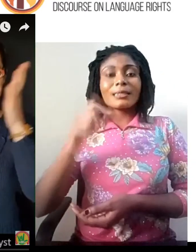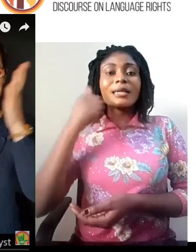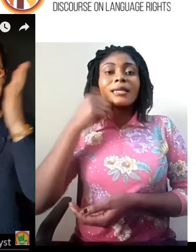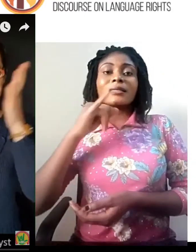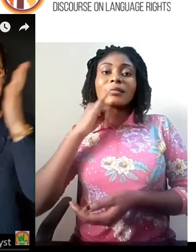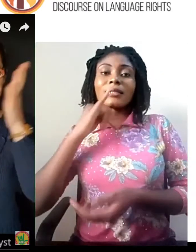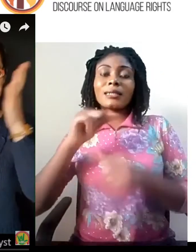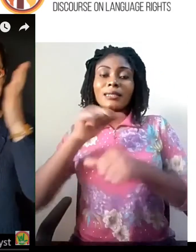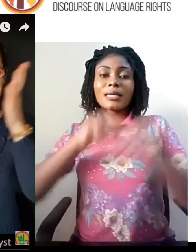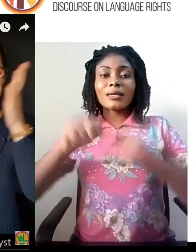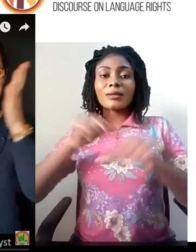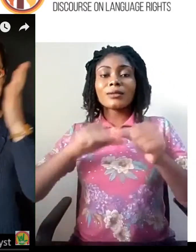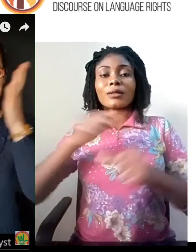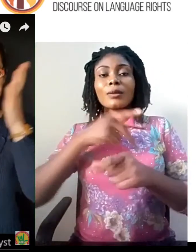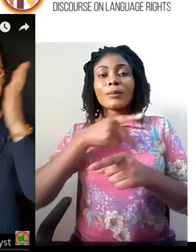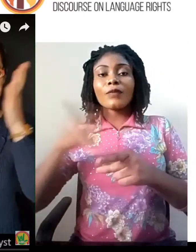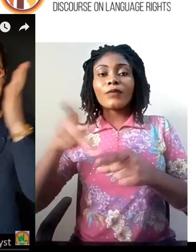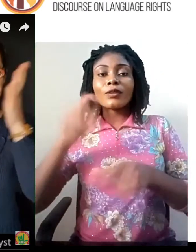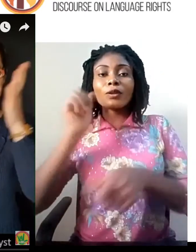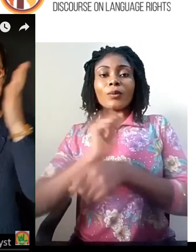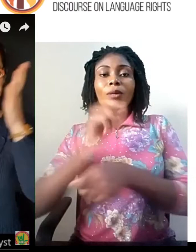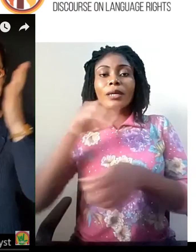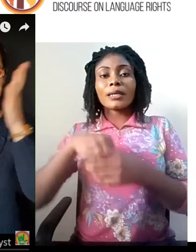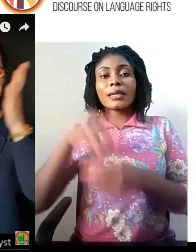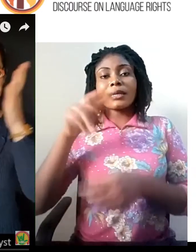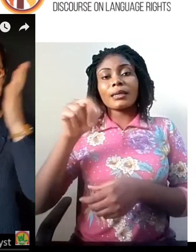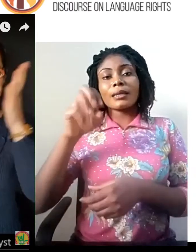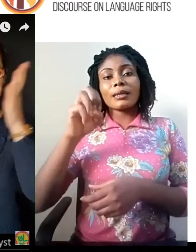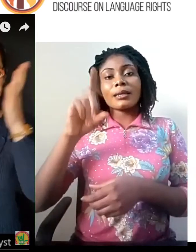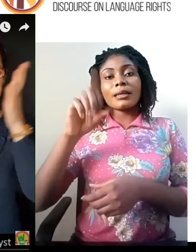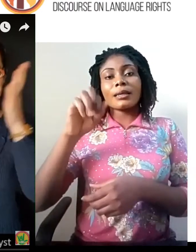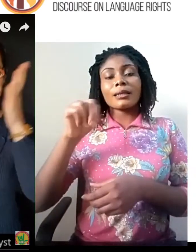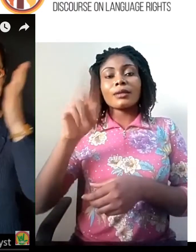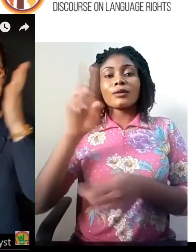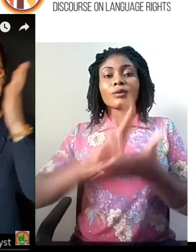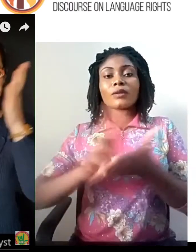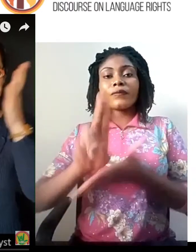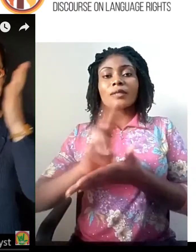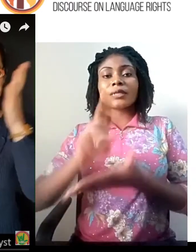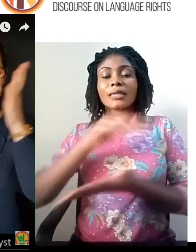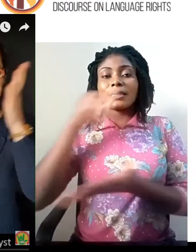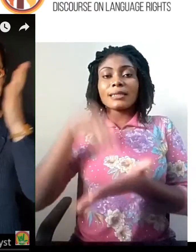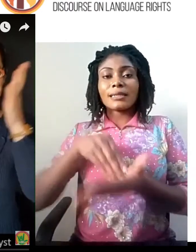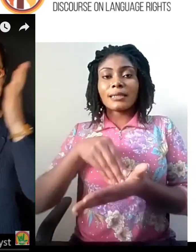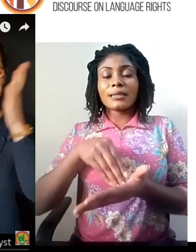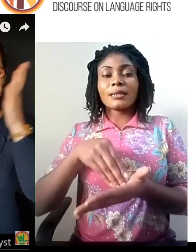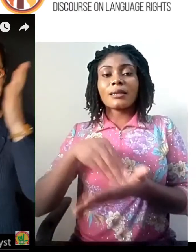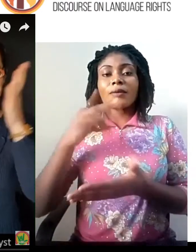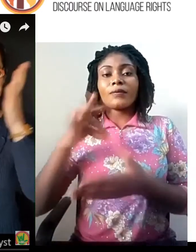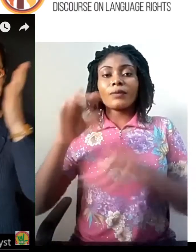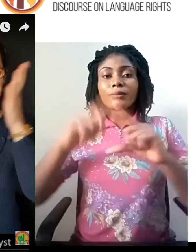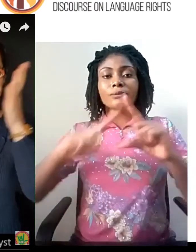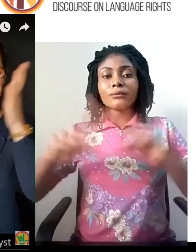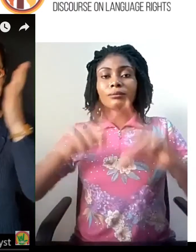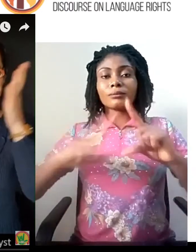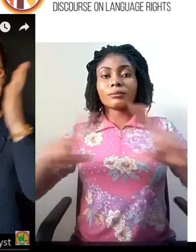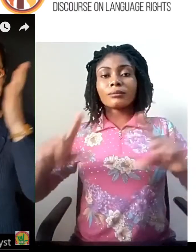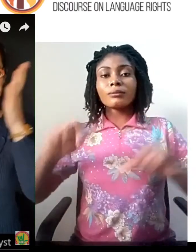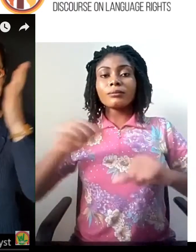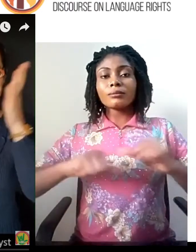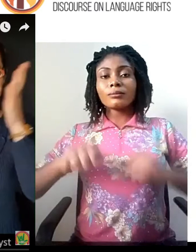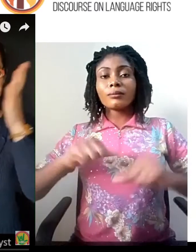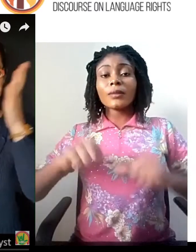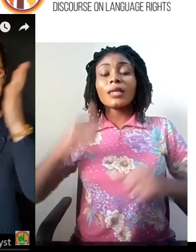Leiden University Center for Linguistics in the Netherlands. She has heard a lot of work